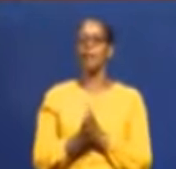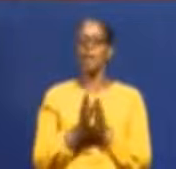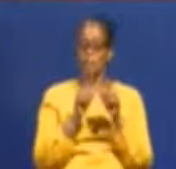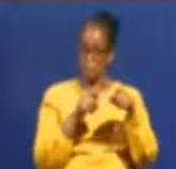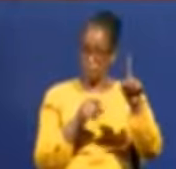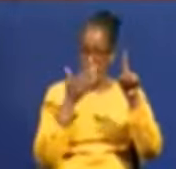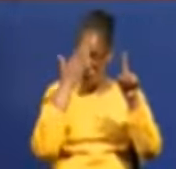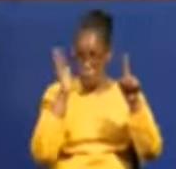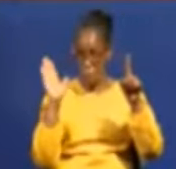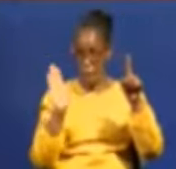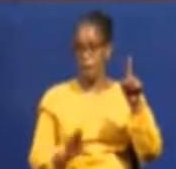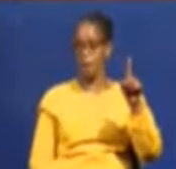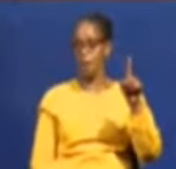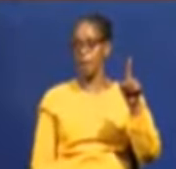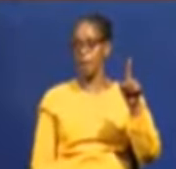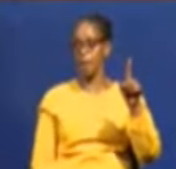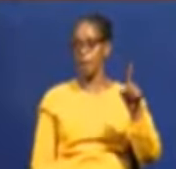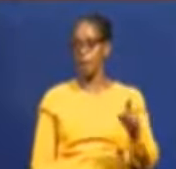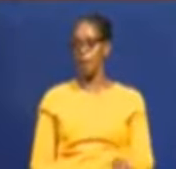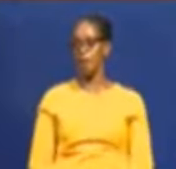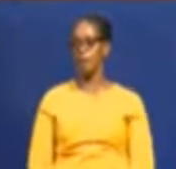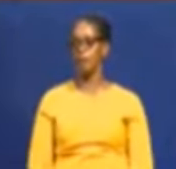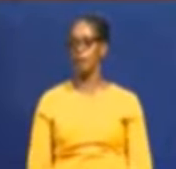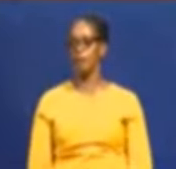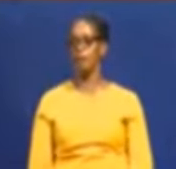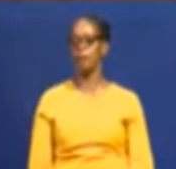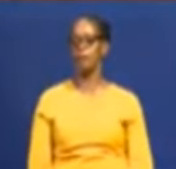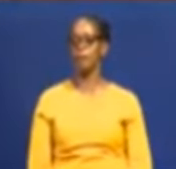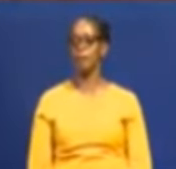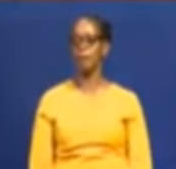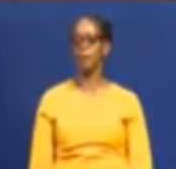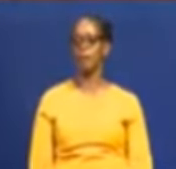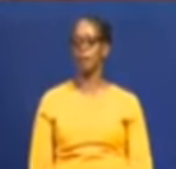Honorable Speaker, I'm being told the majority leader was distracted.